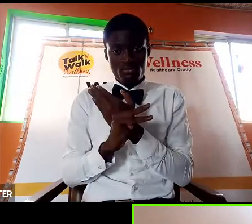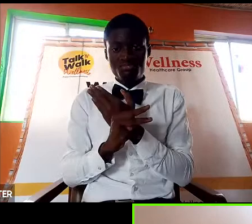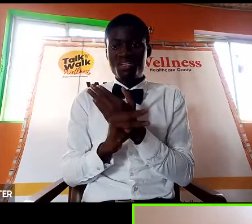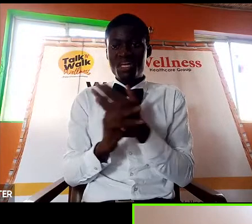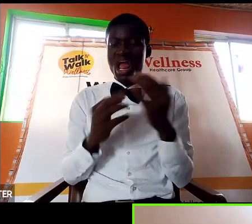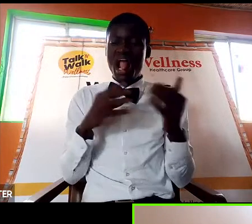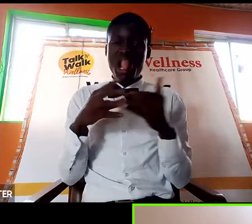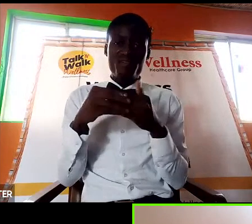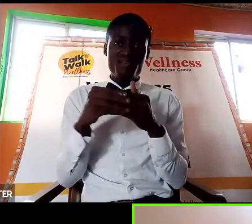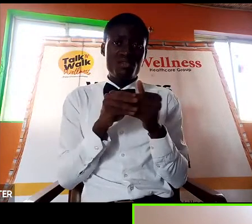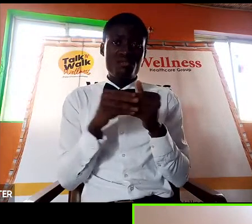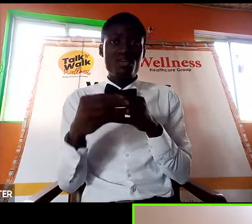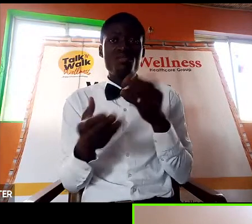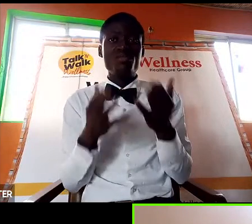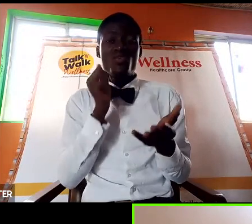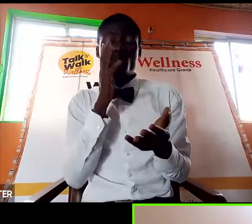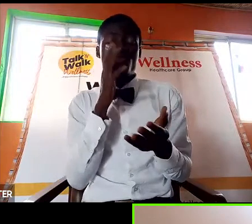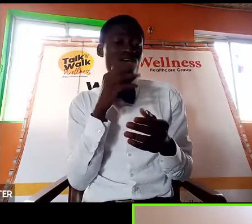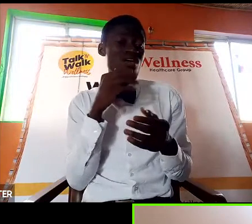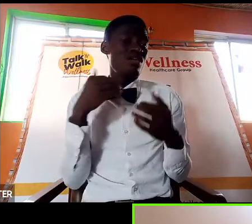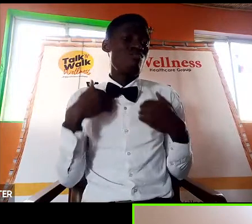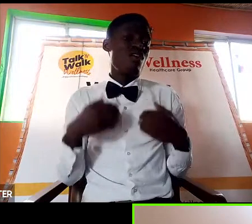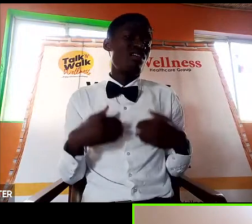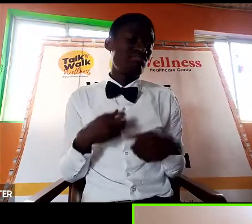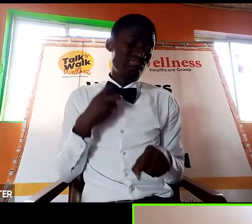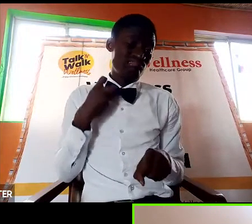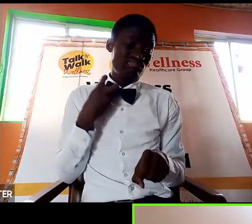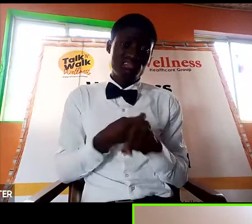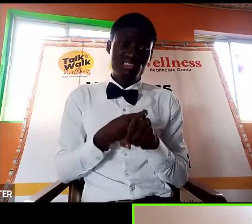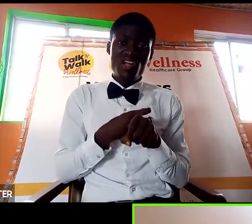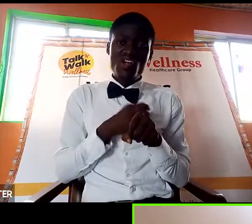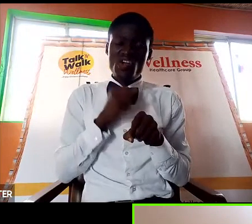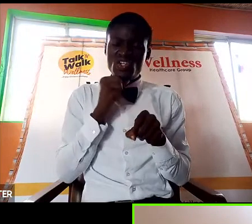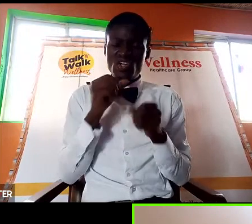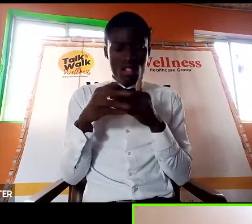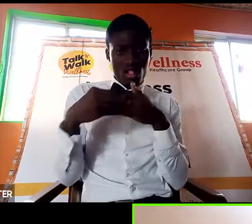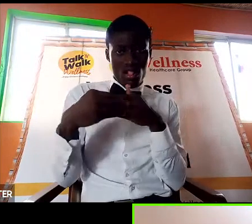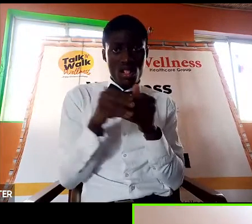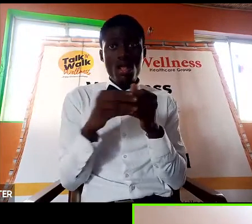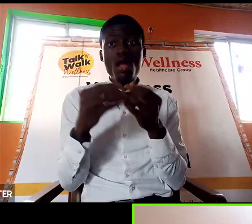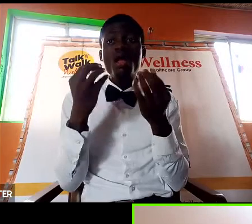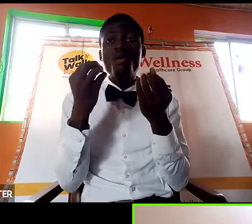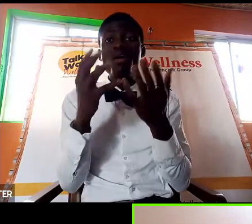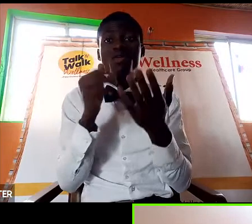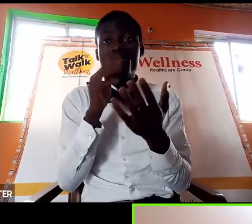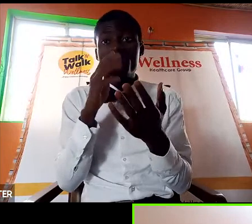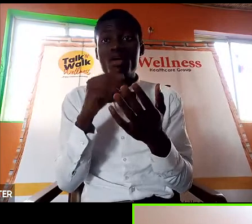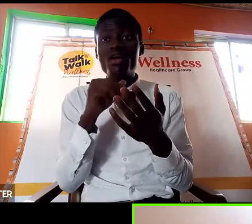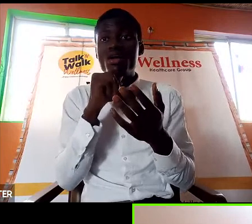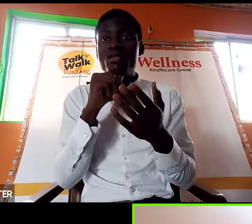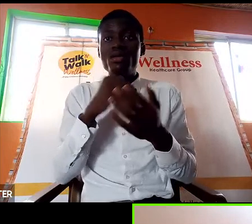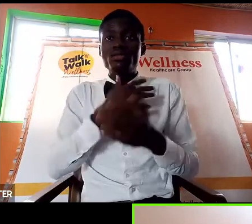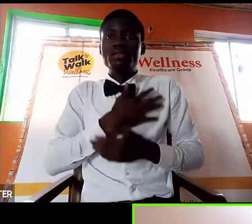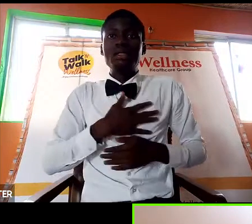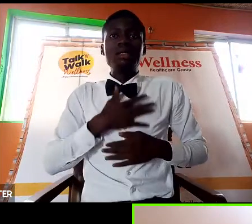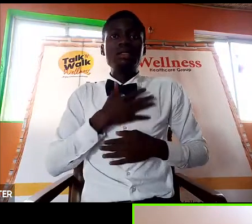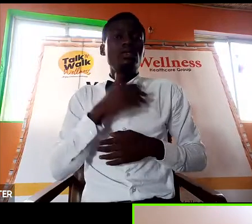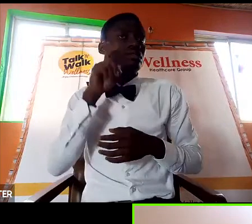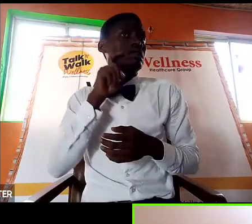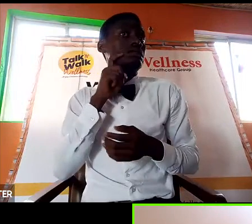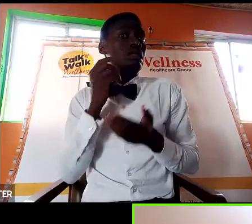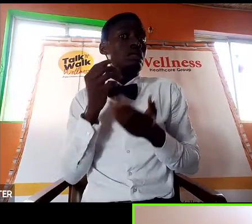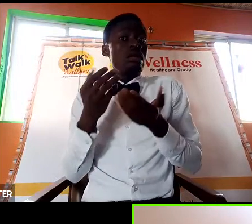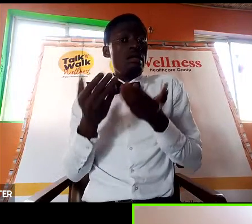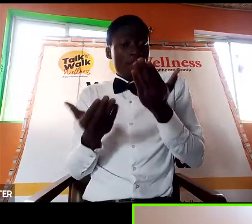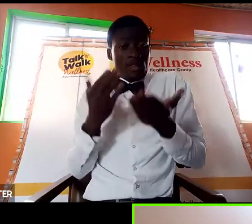you, a lot of women that are not enjoying sex actually have the tendency to add weight. A lot of women, because sex